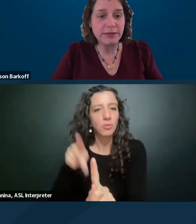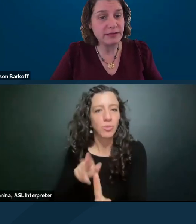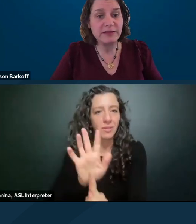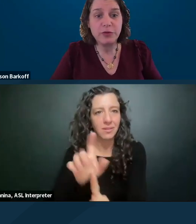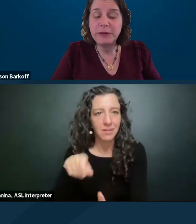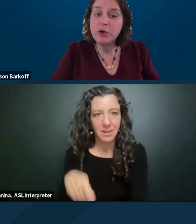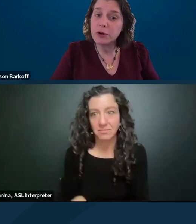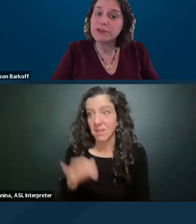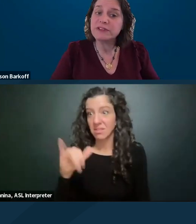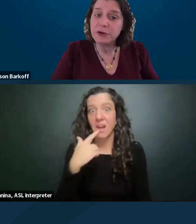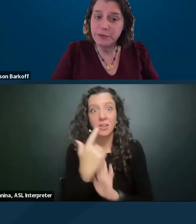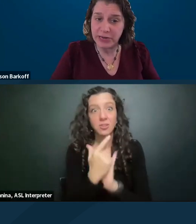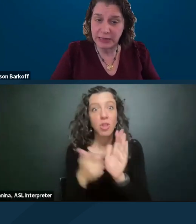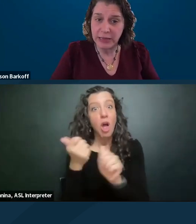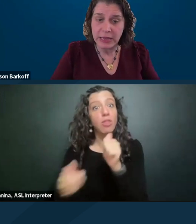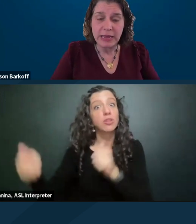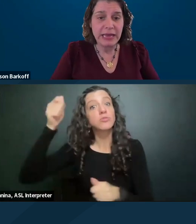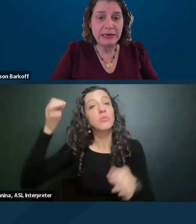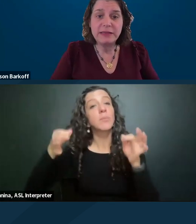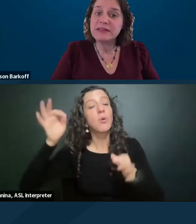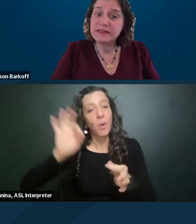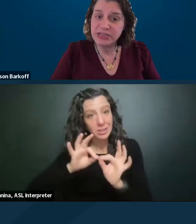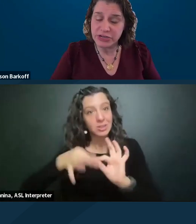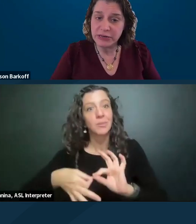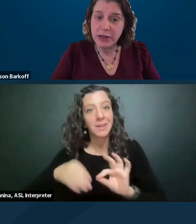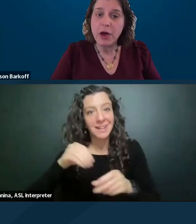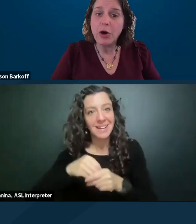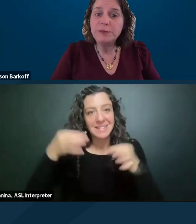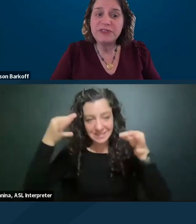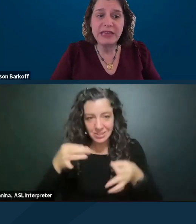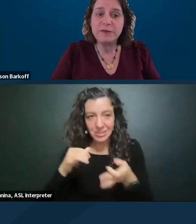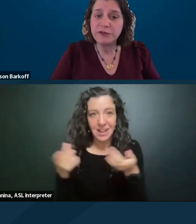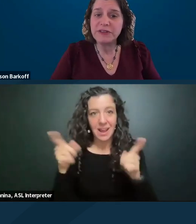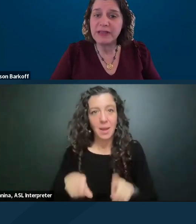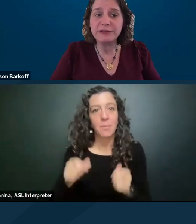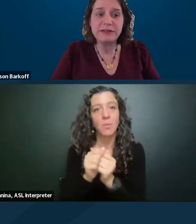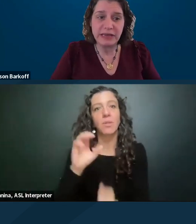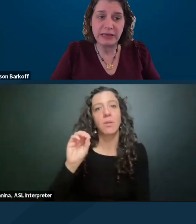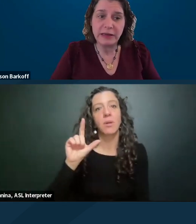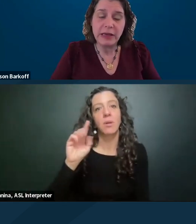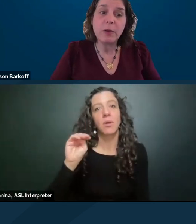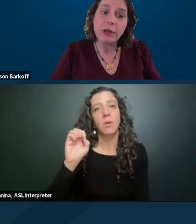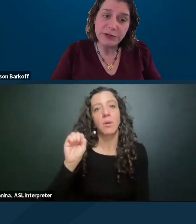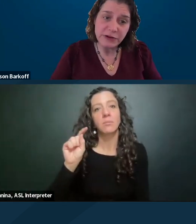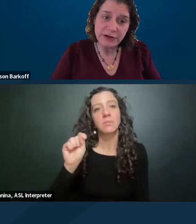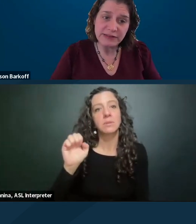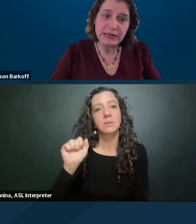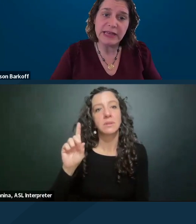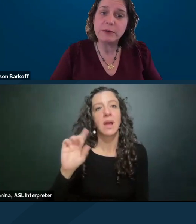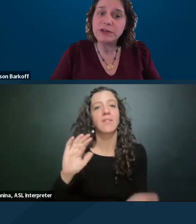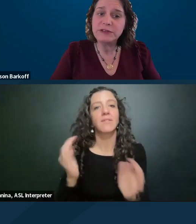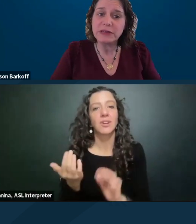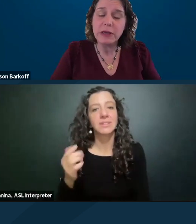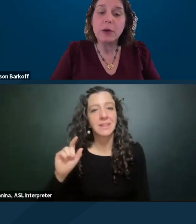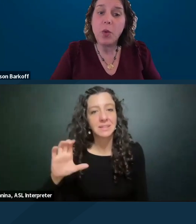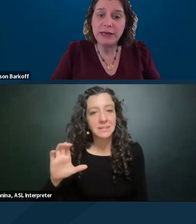the law that the Supreme Court was interpreting in the decision Olmstead versus LC, where Lois Curtis